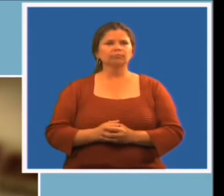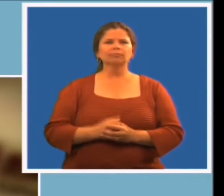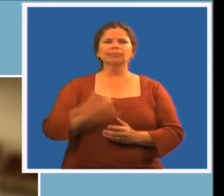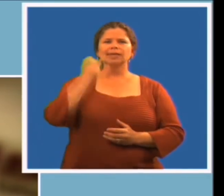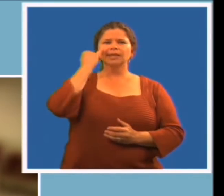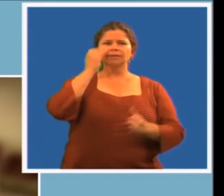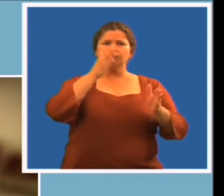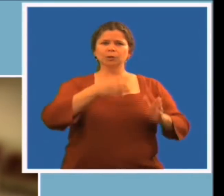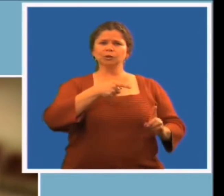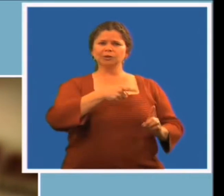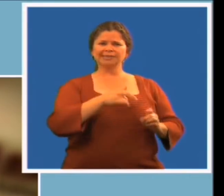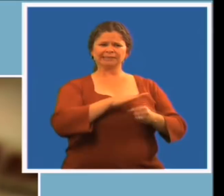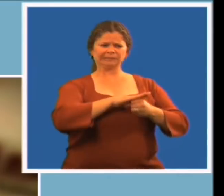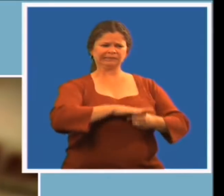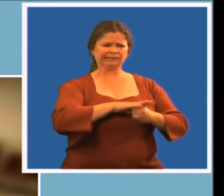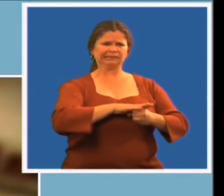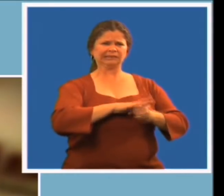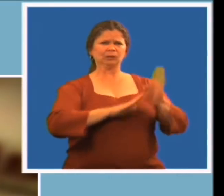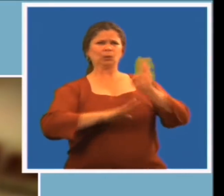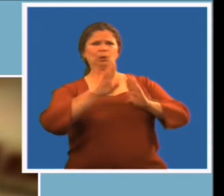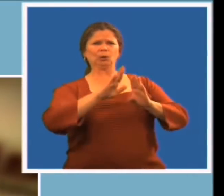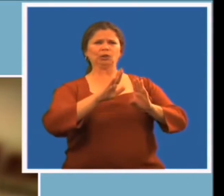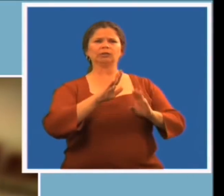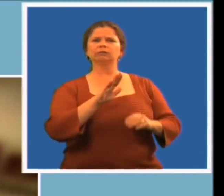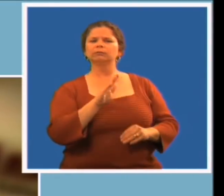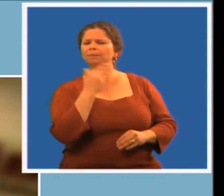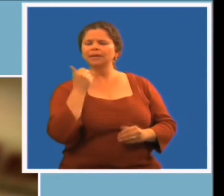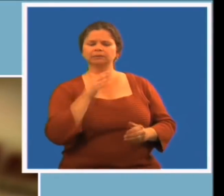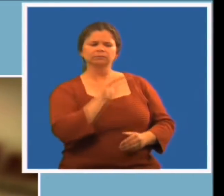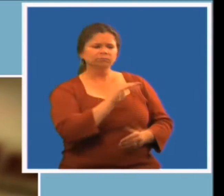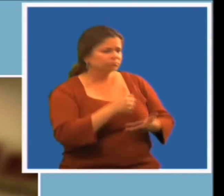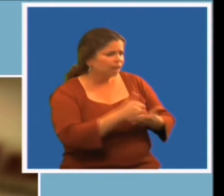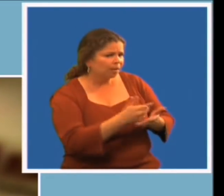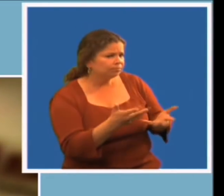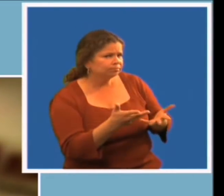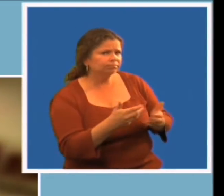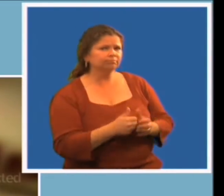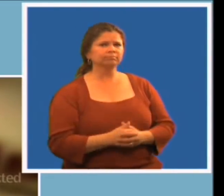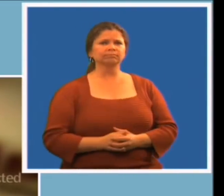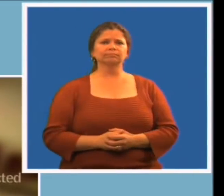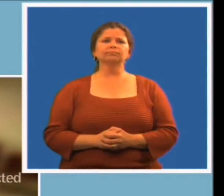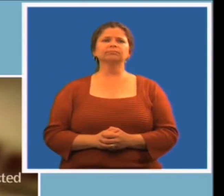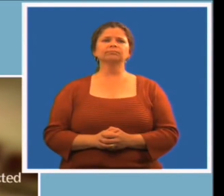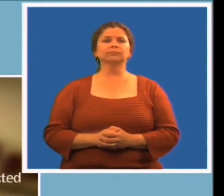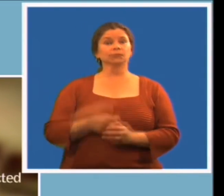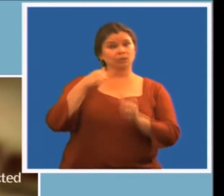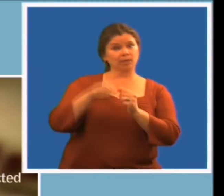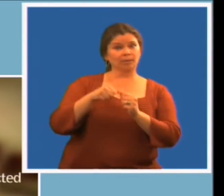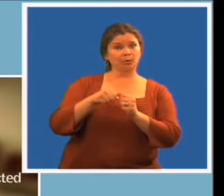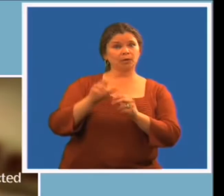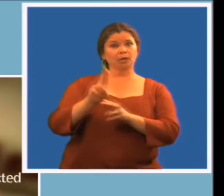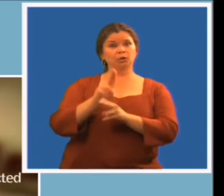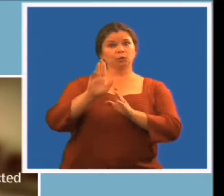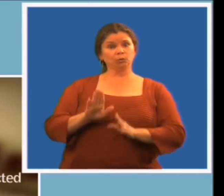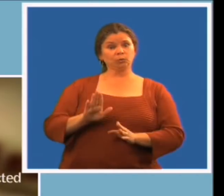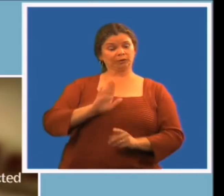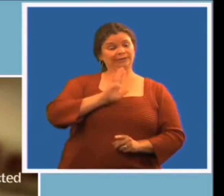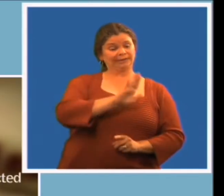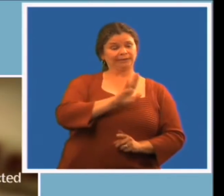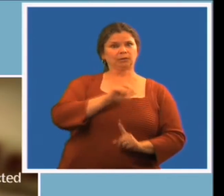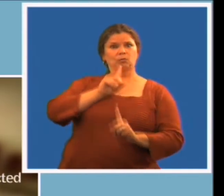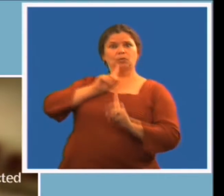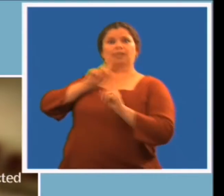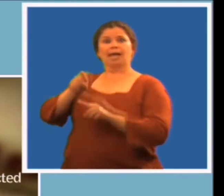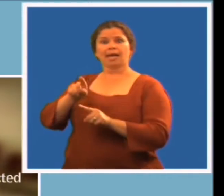If the person appears to be in crisis, ask them to tell you the best way to help. Remember, the customer's reactions are